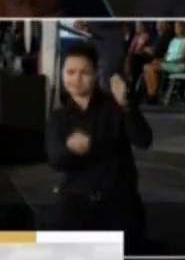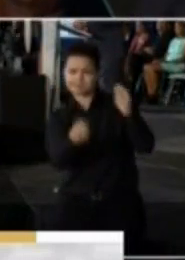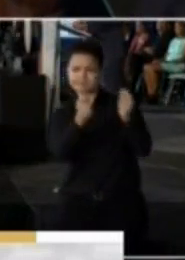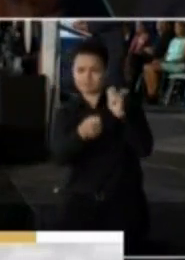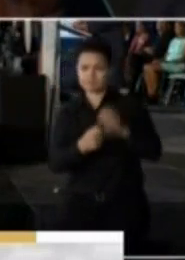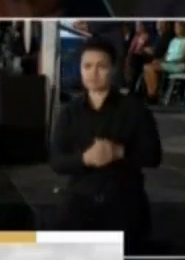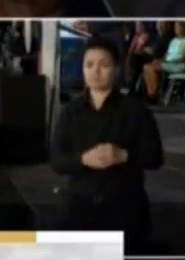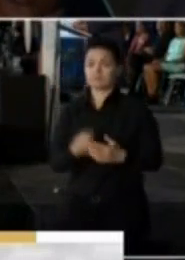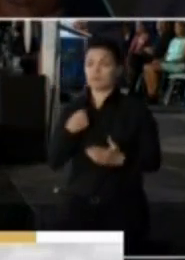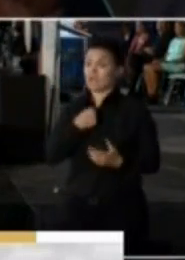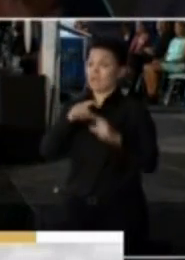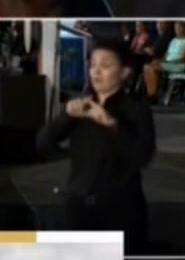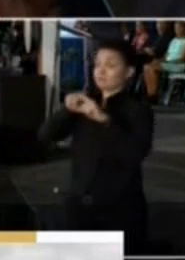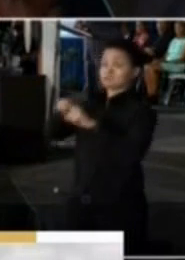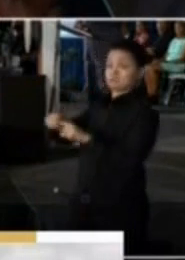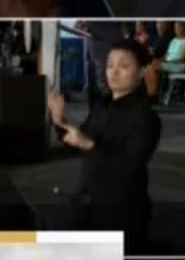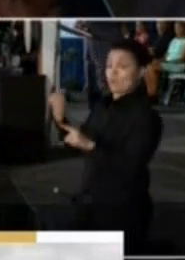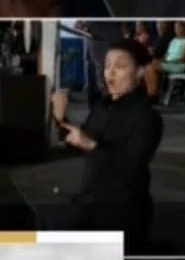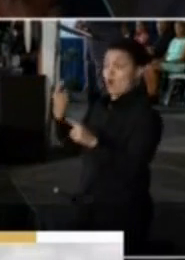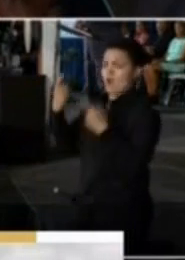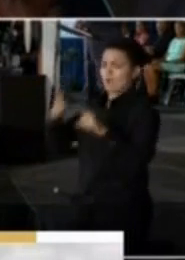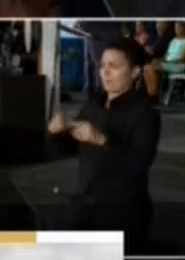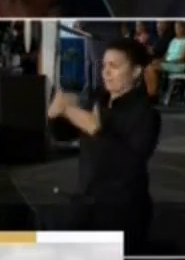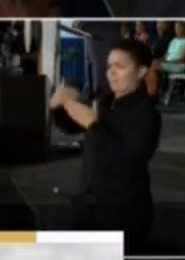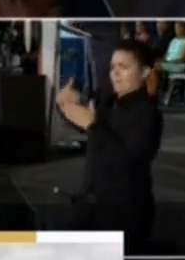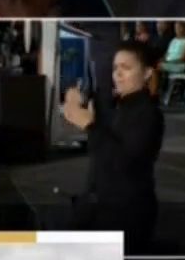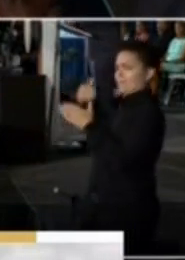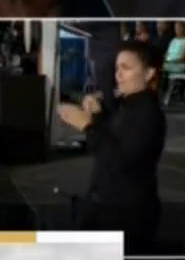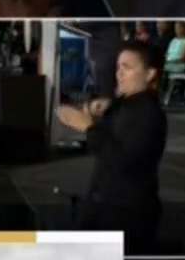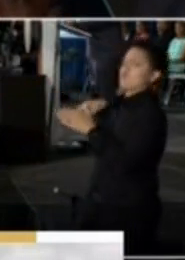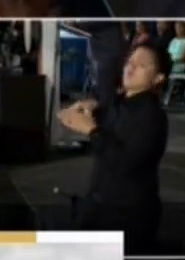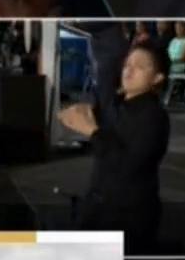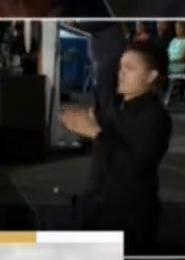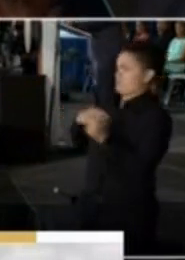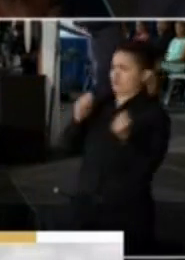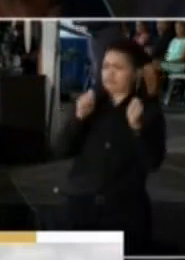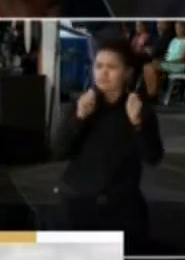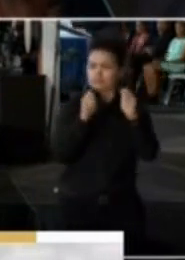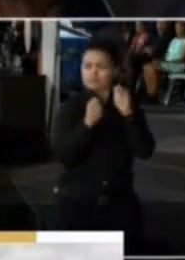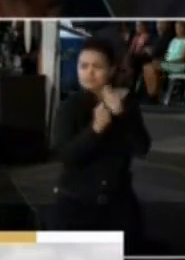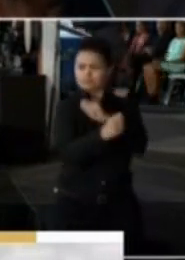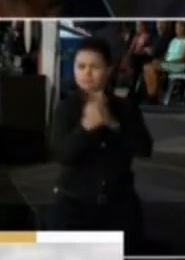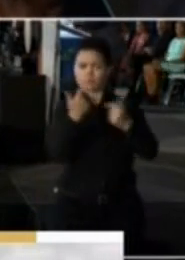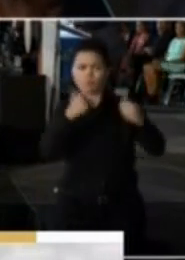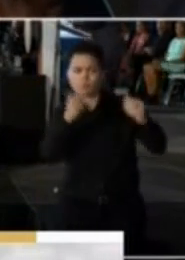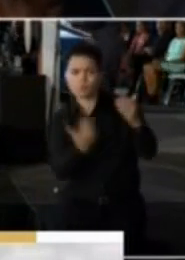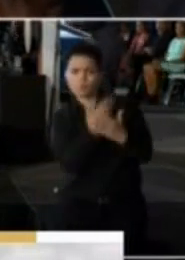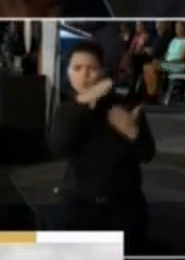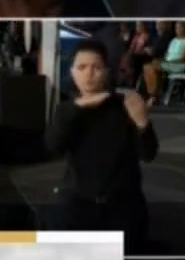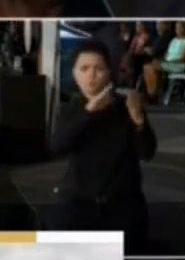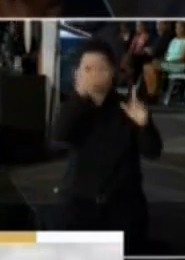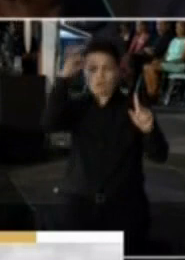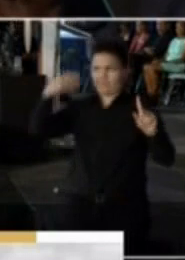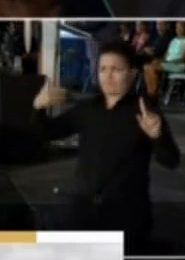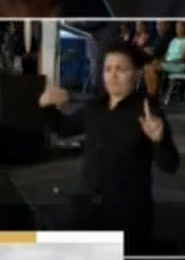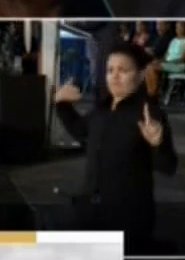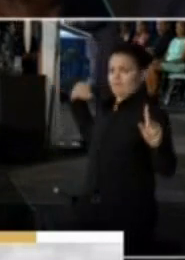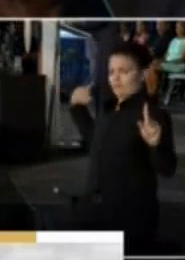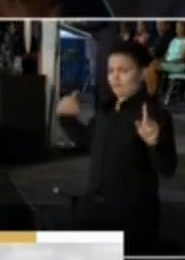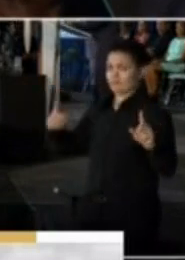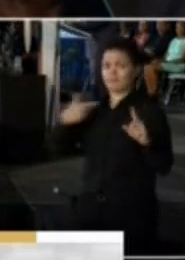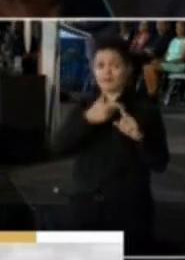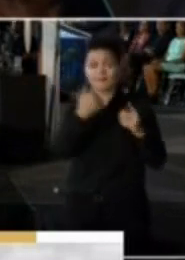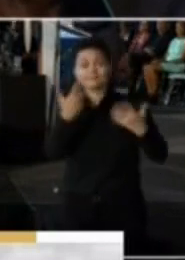change, we reinvent, we try new things, and that work is never done. A year from